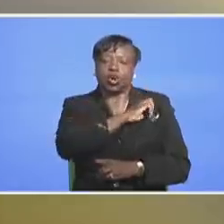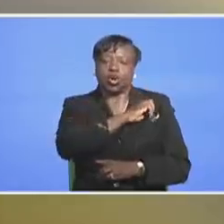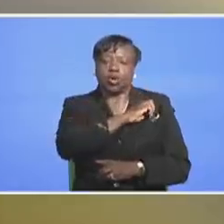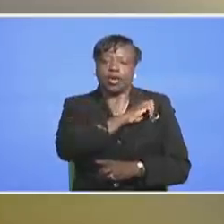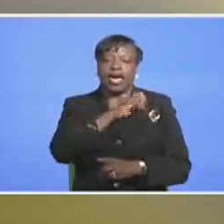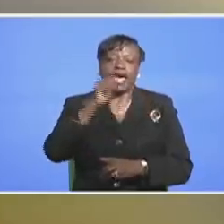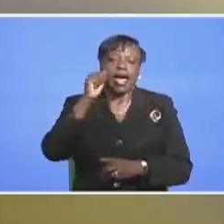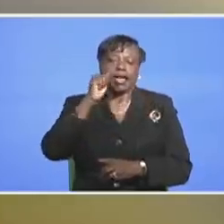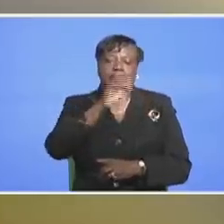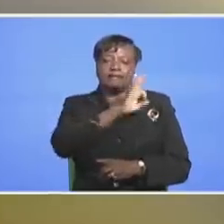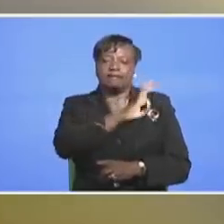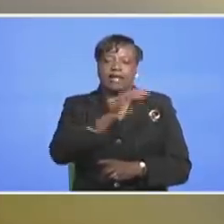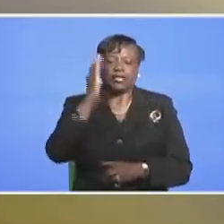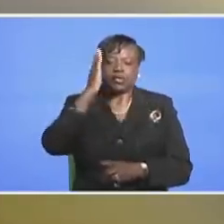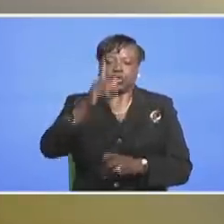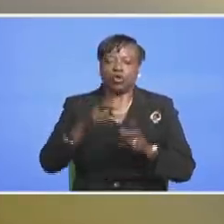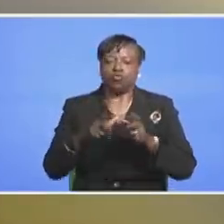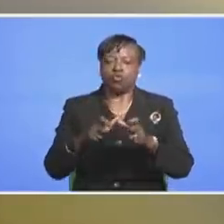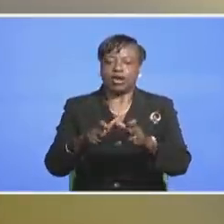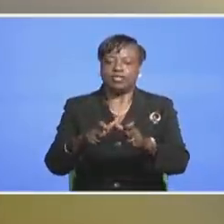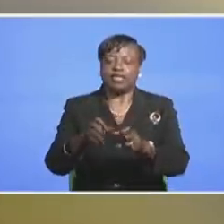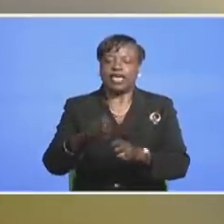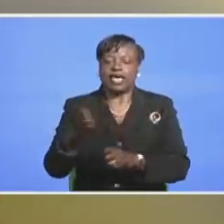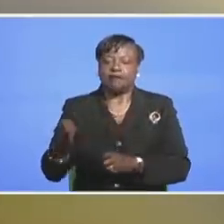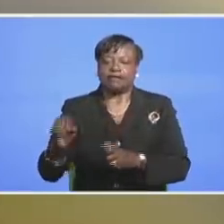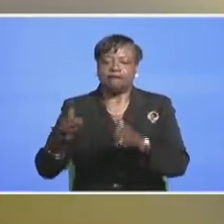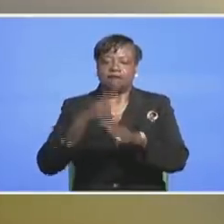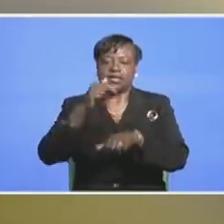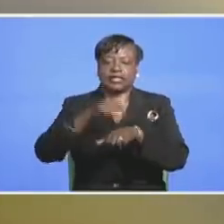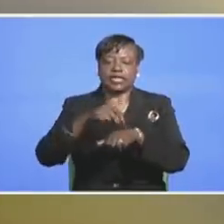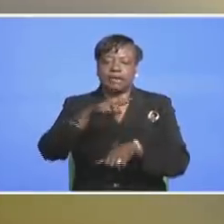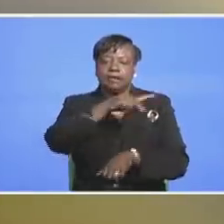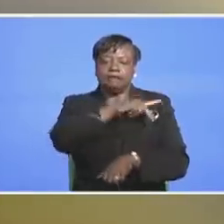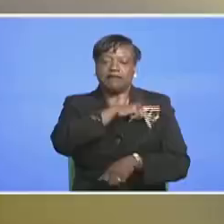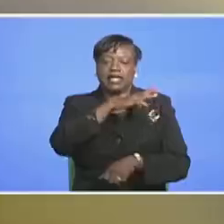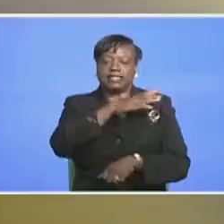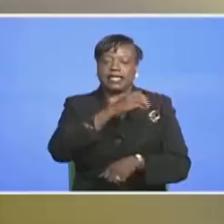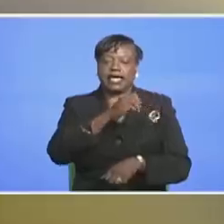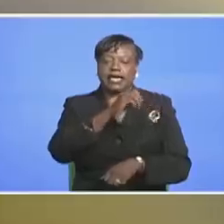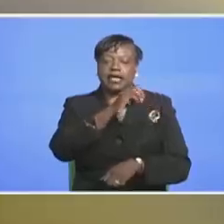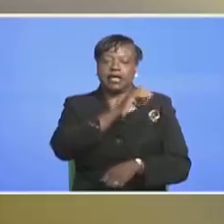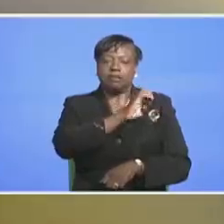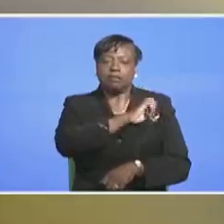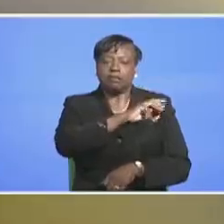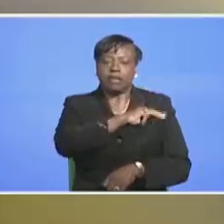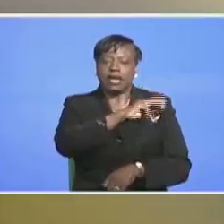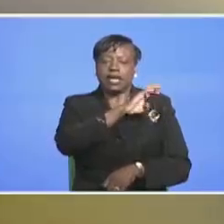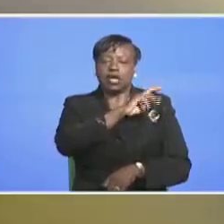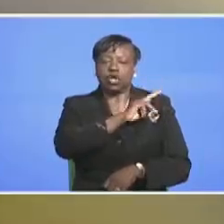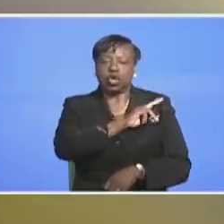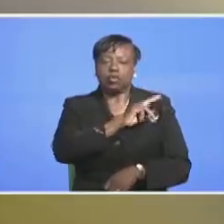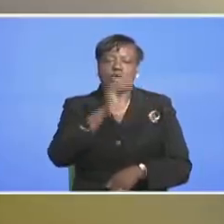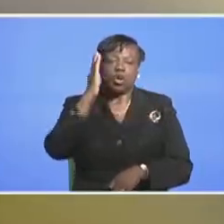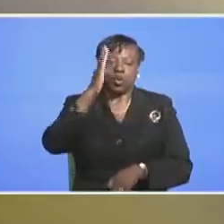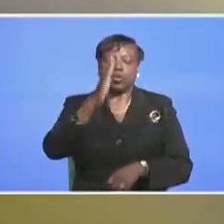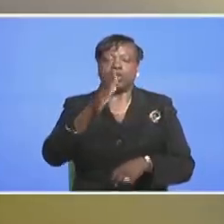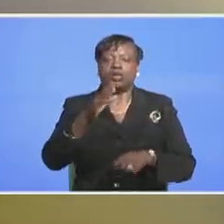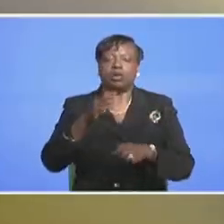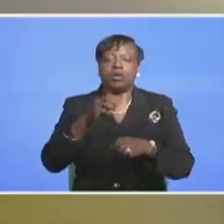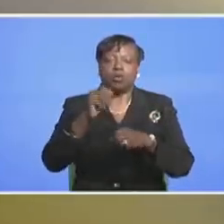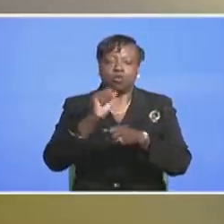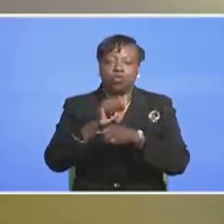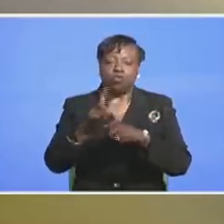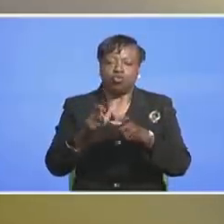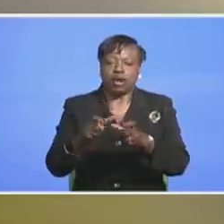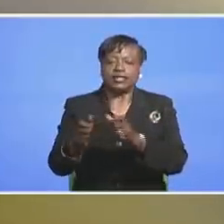Allison Felix will also run in the event. It will mark the first time Felix and Miller-Weibo go head-to-head since the 2016 Olympic Games,